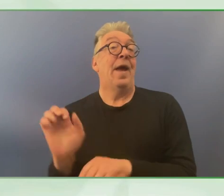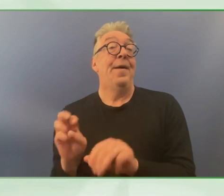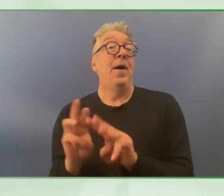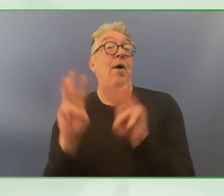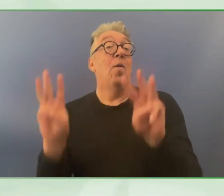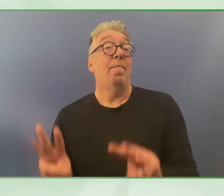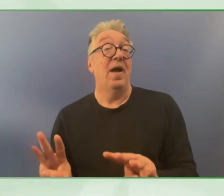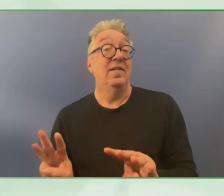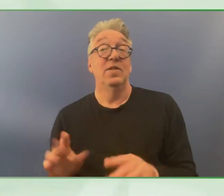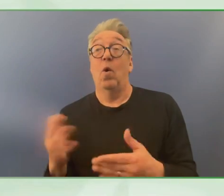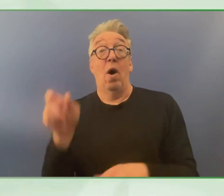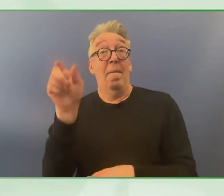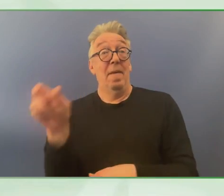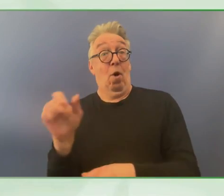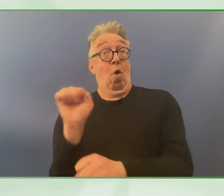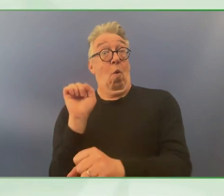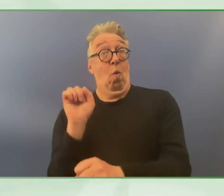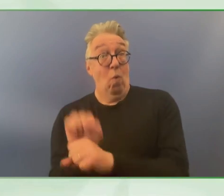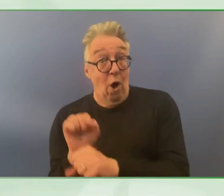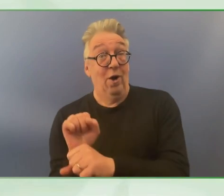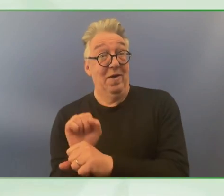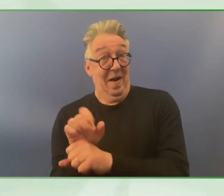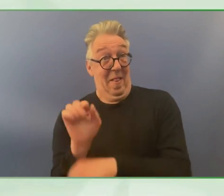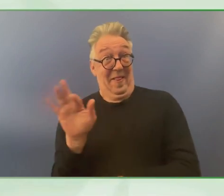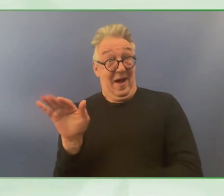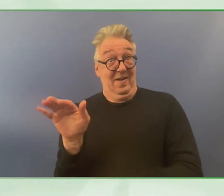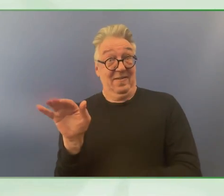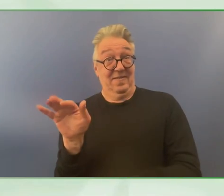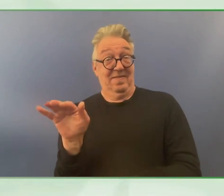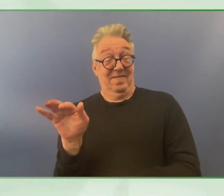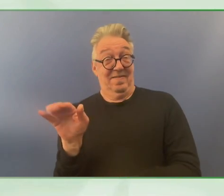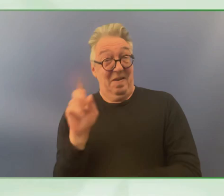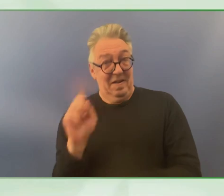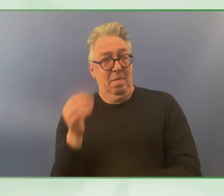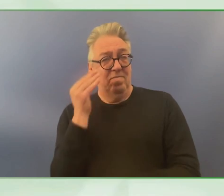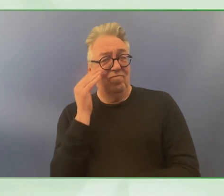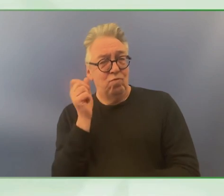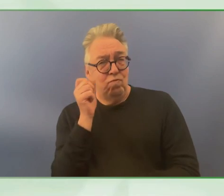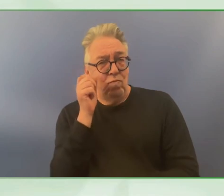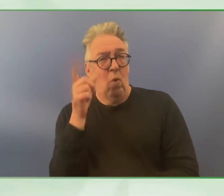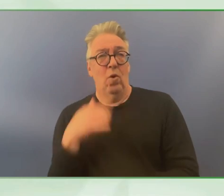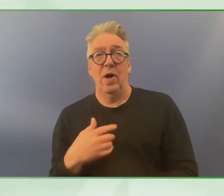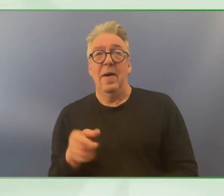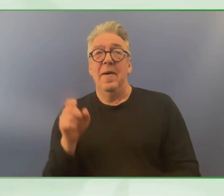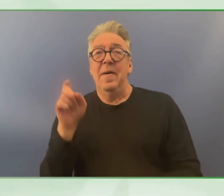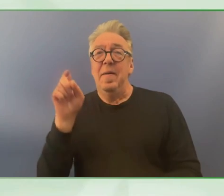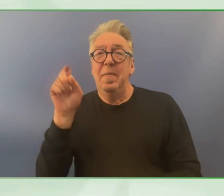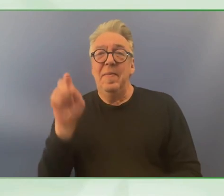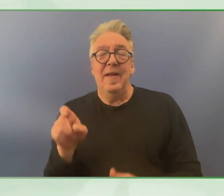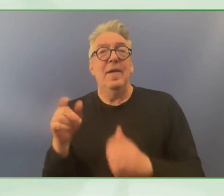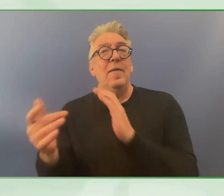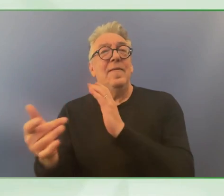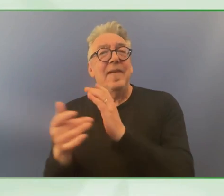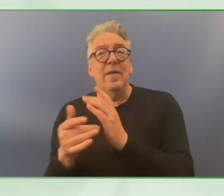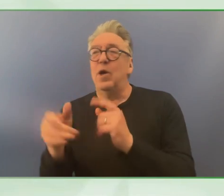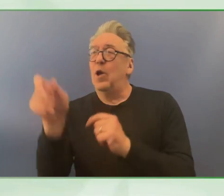labor offices, because we need to include that technical personal profile, but also the capacity. When you are speaking about